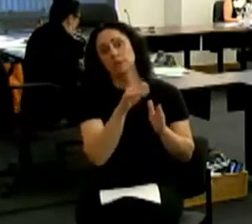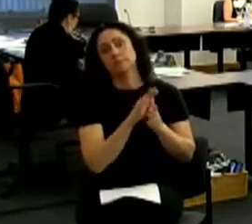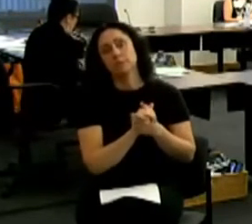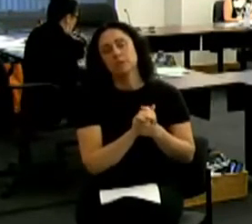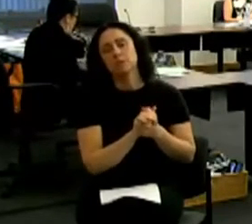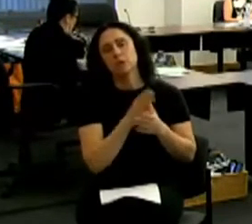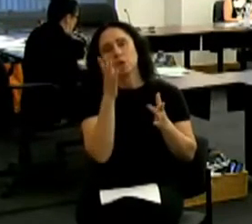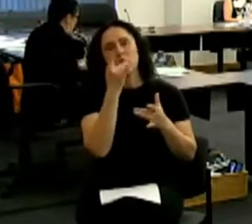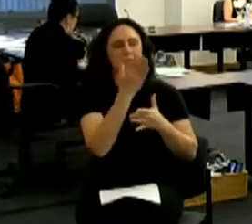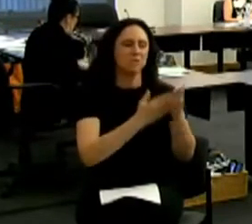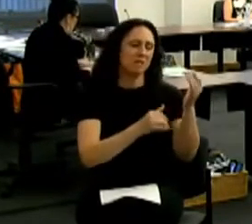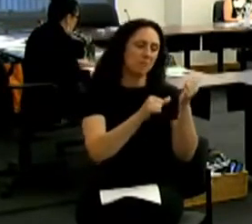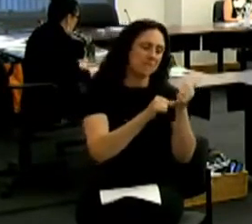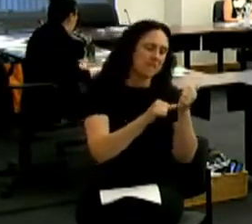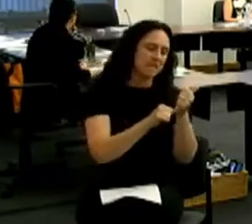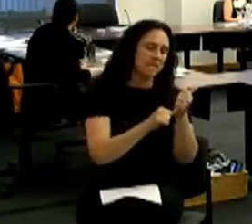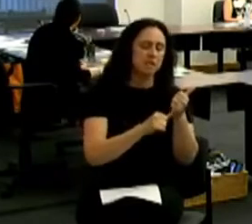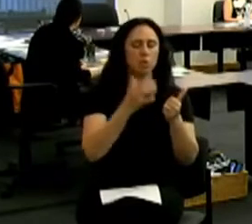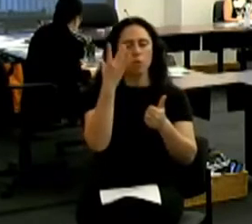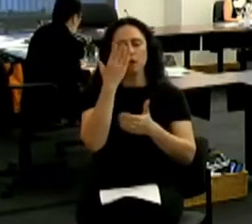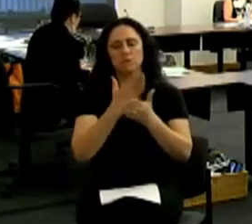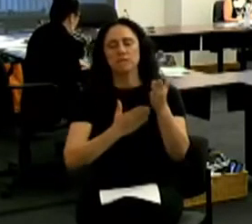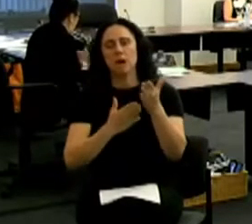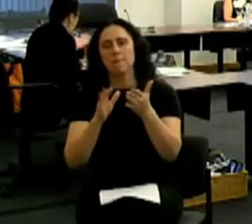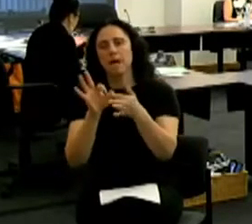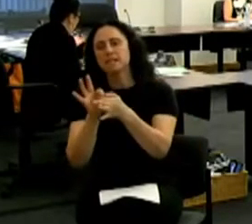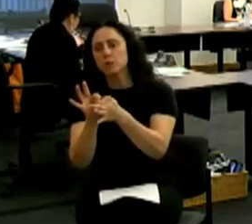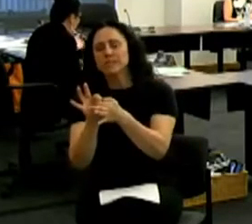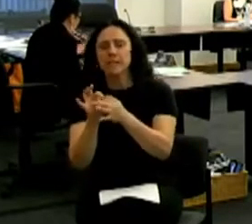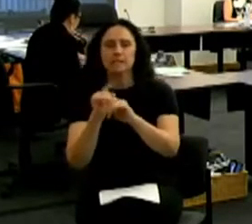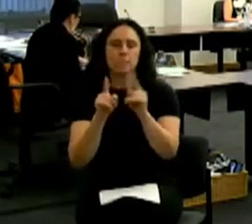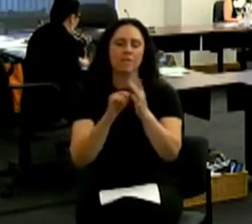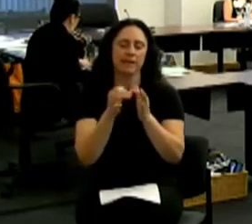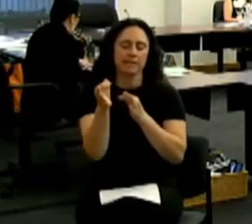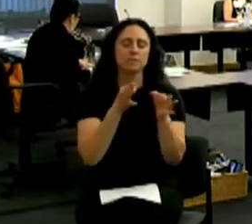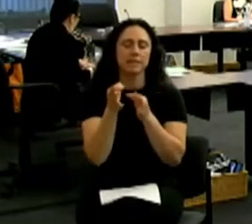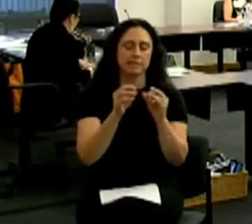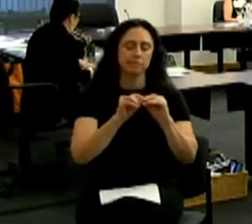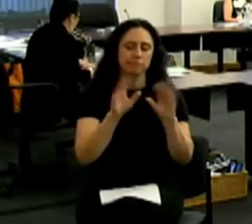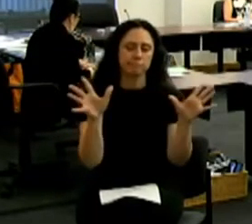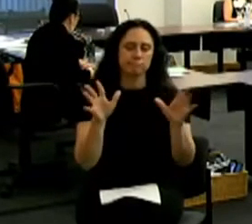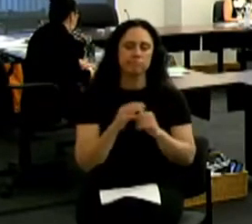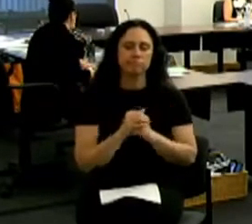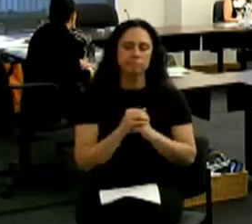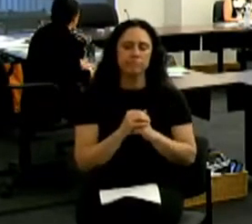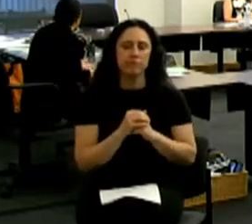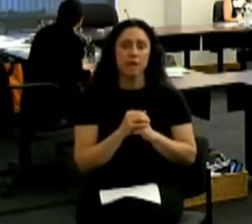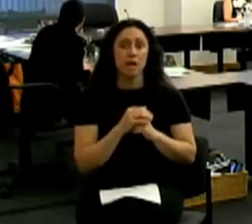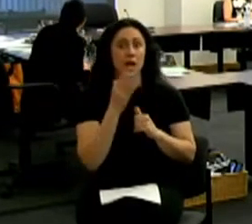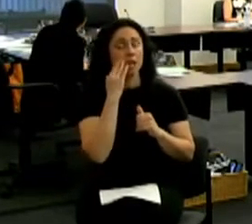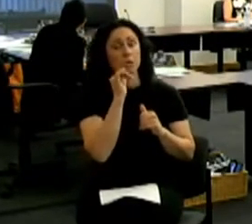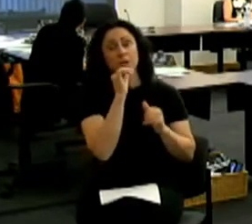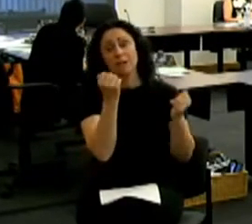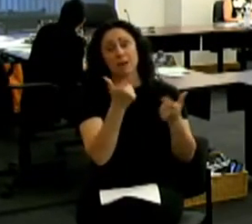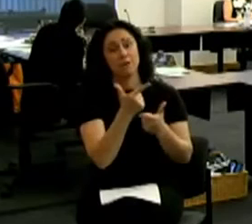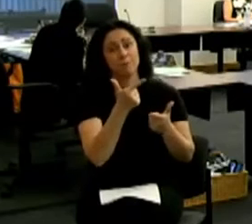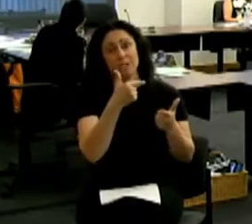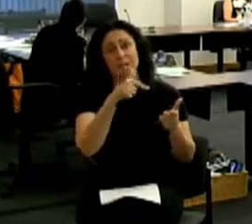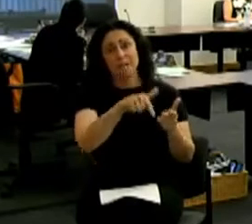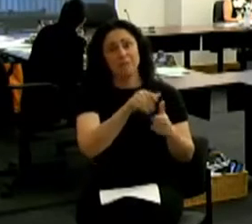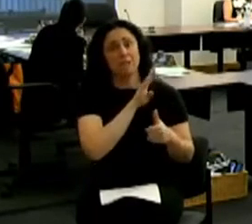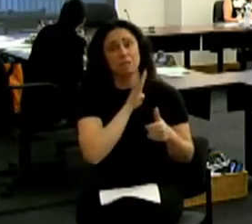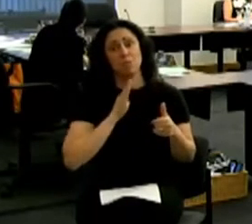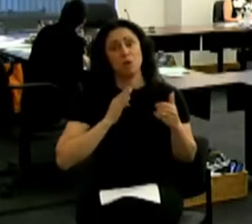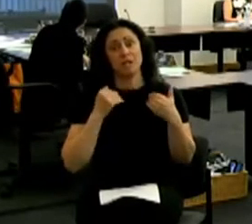my question. Why were some assistants and some associates? But that explains it. And I mean, because I know not everybody on this